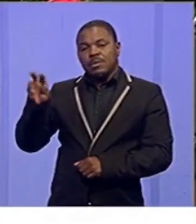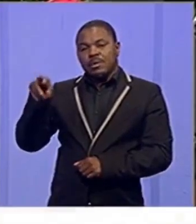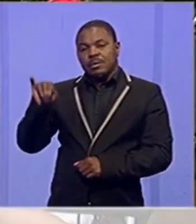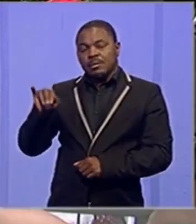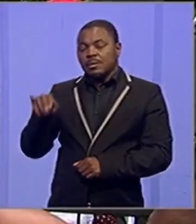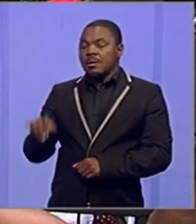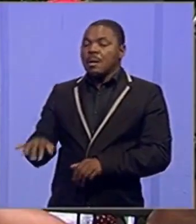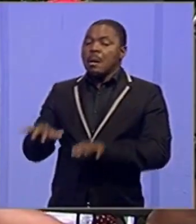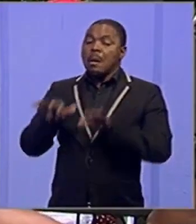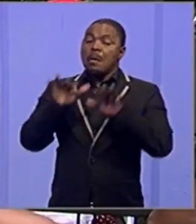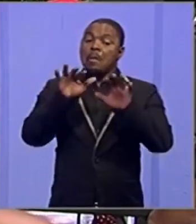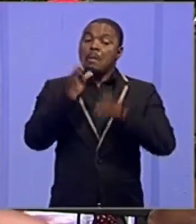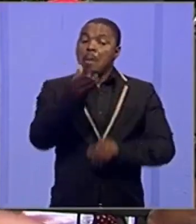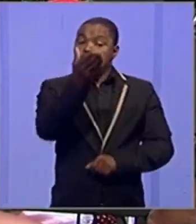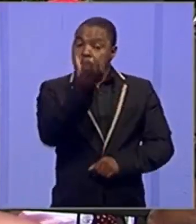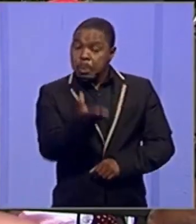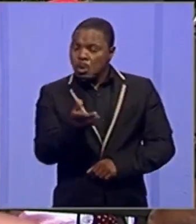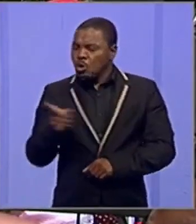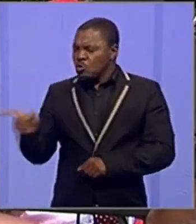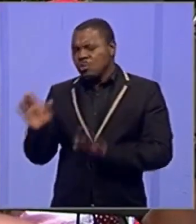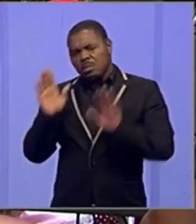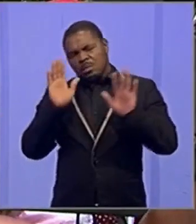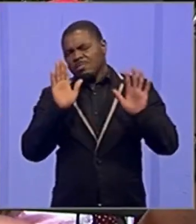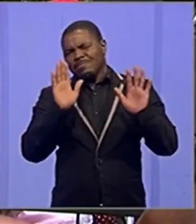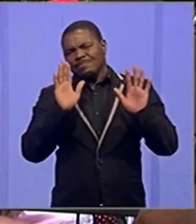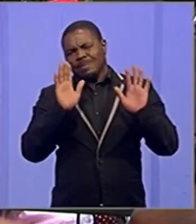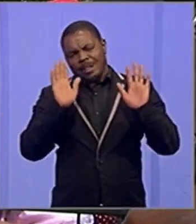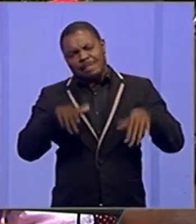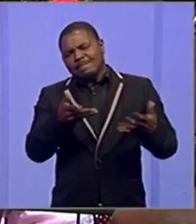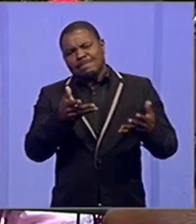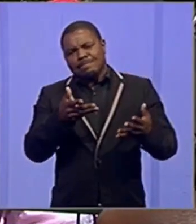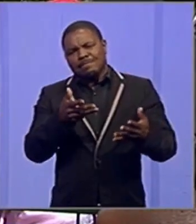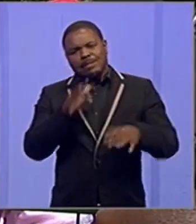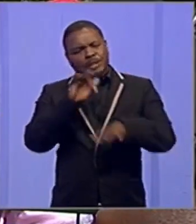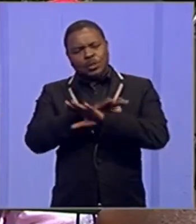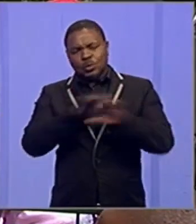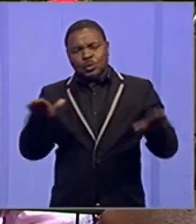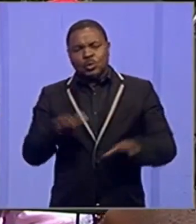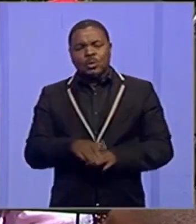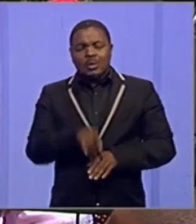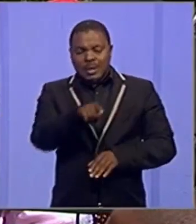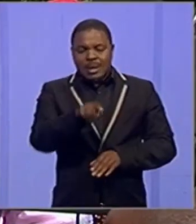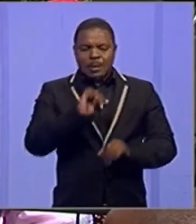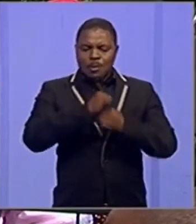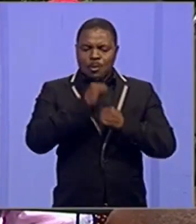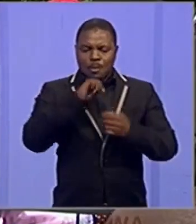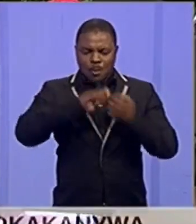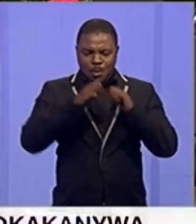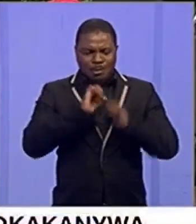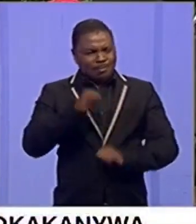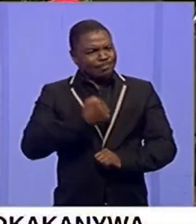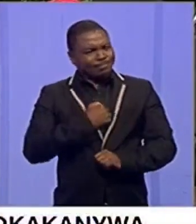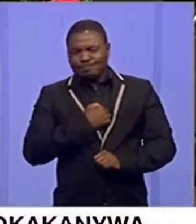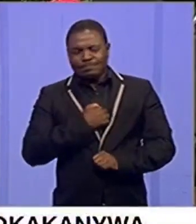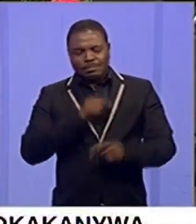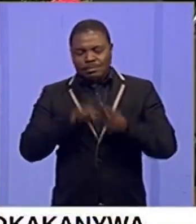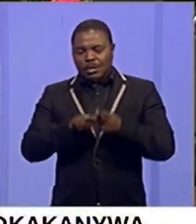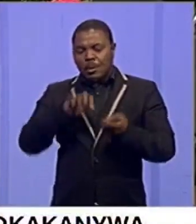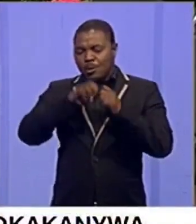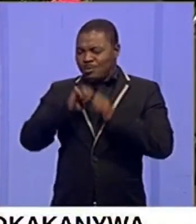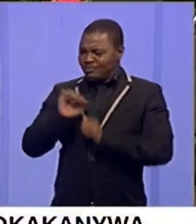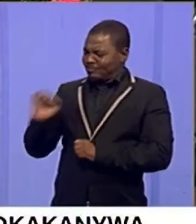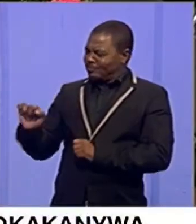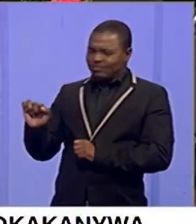are. It is not our problem. It is not your problem. It is not